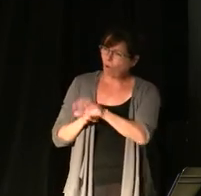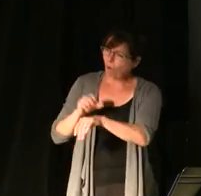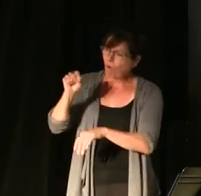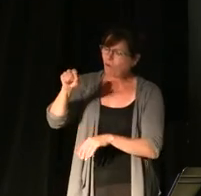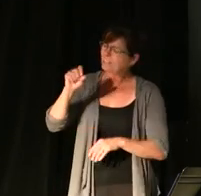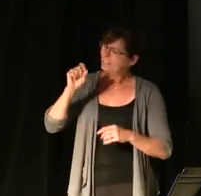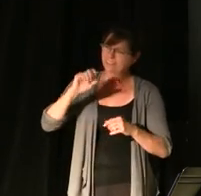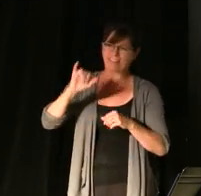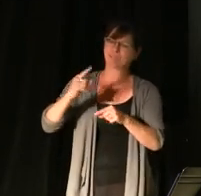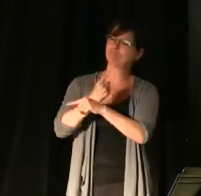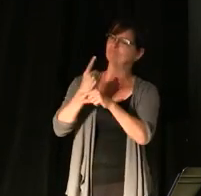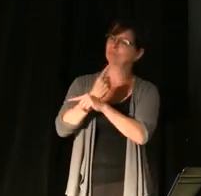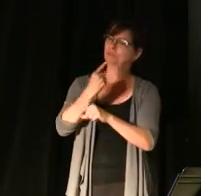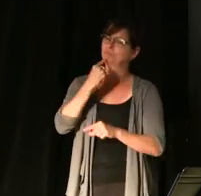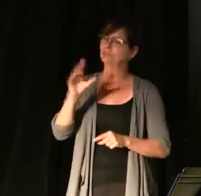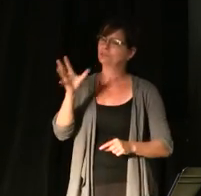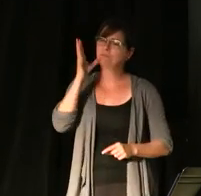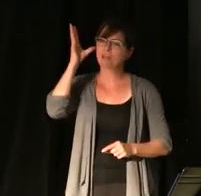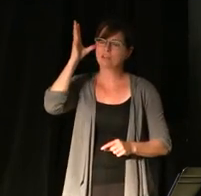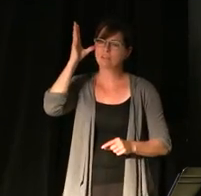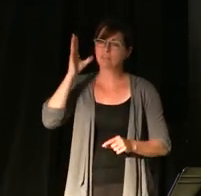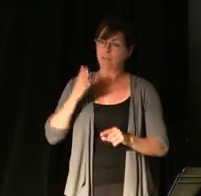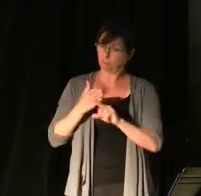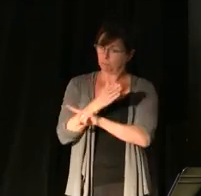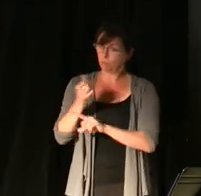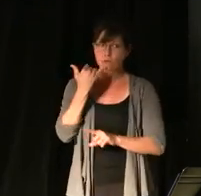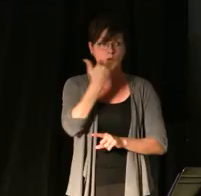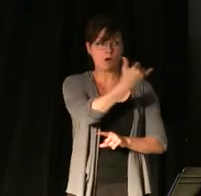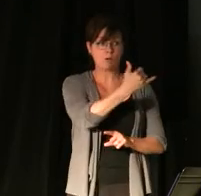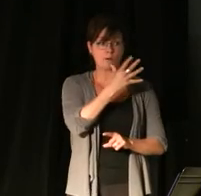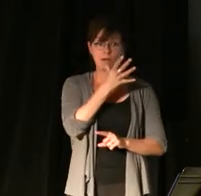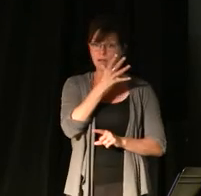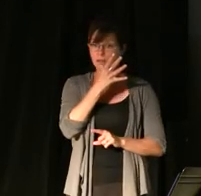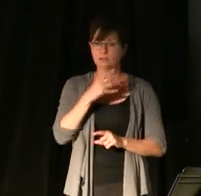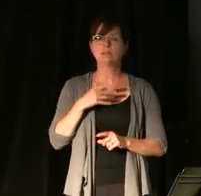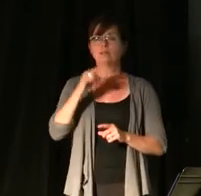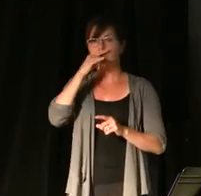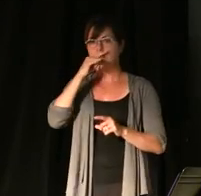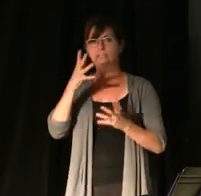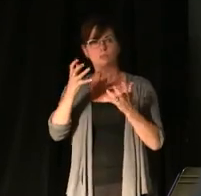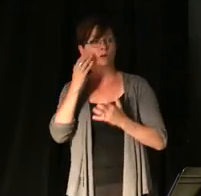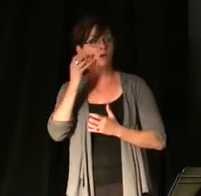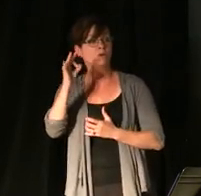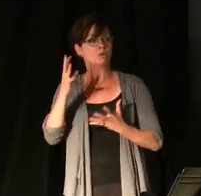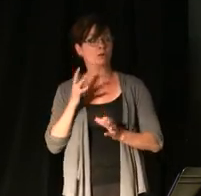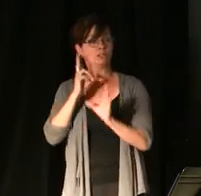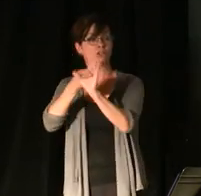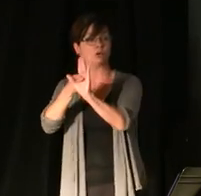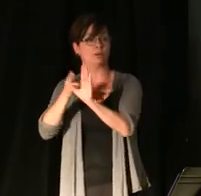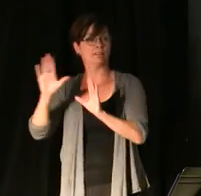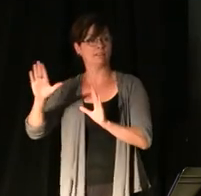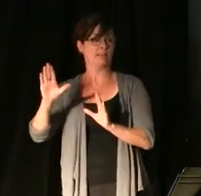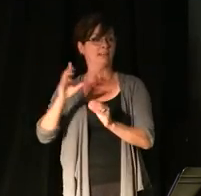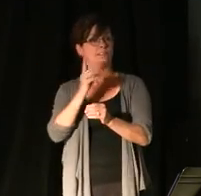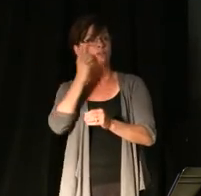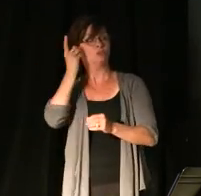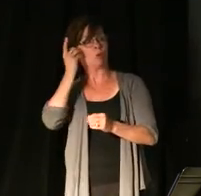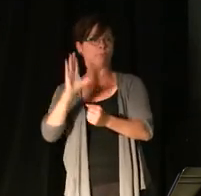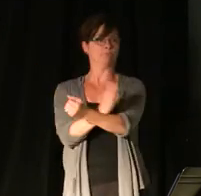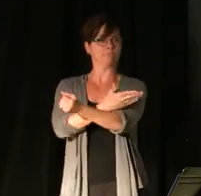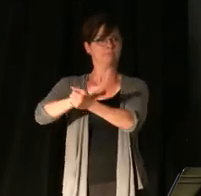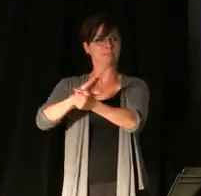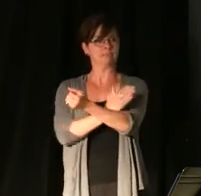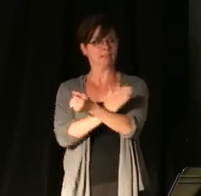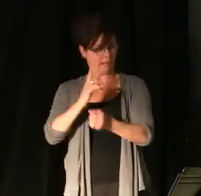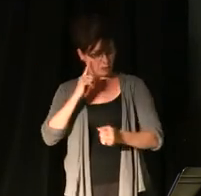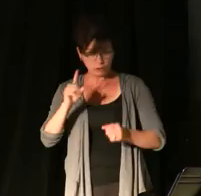normal to miss your parents. And before you call your mom, the kids want to know if you want to join their dorm jam session. Or did you